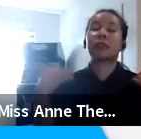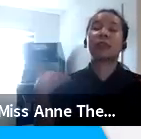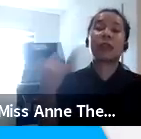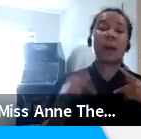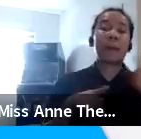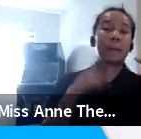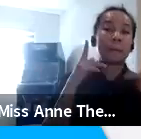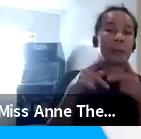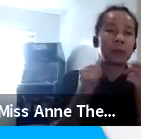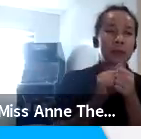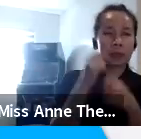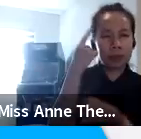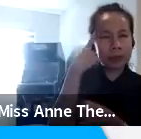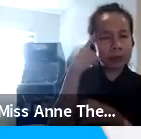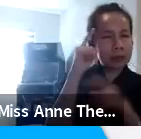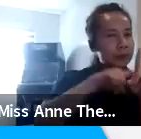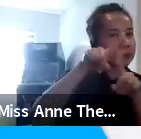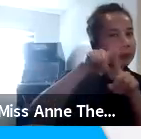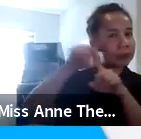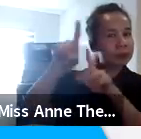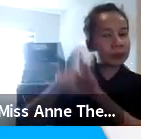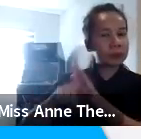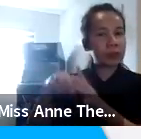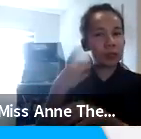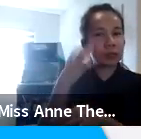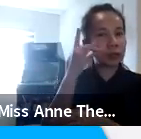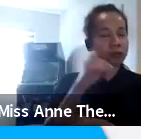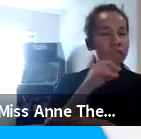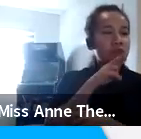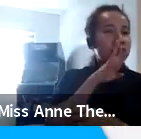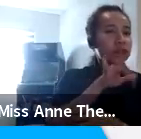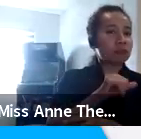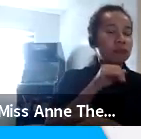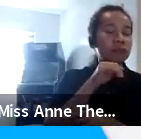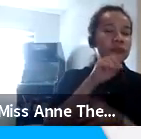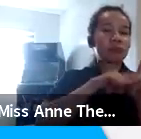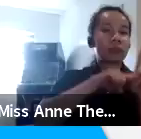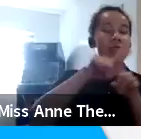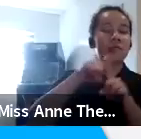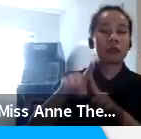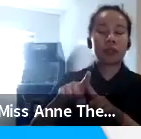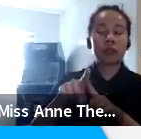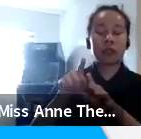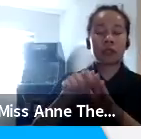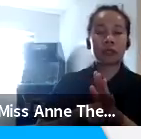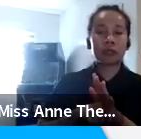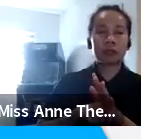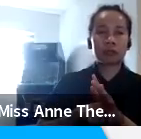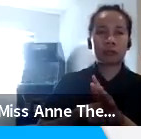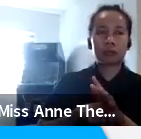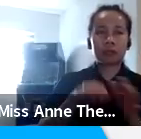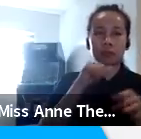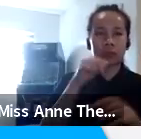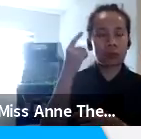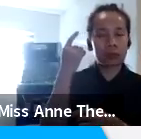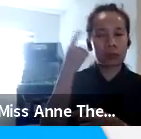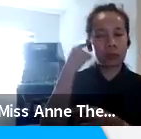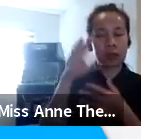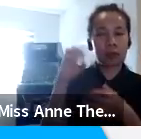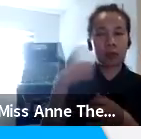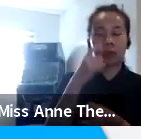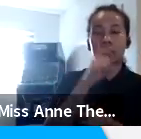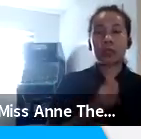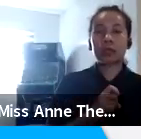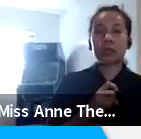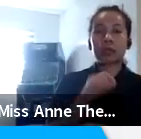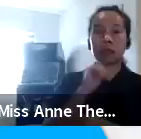we think differently. When we should think really differently, we should think of their age. And that's a challenge for us